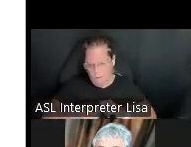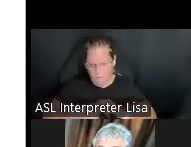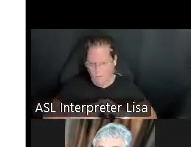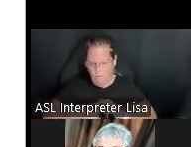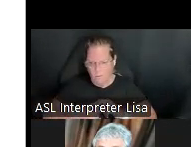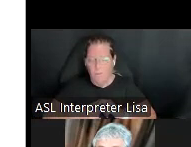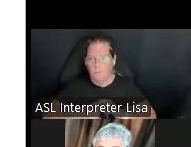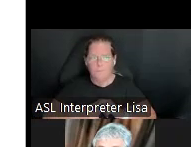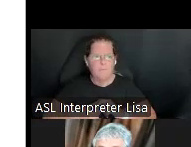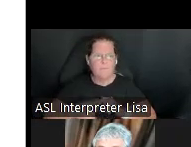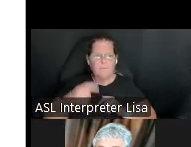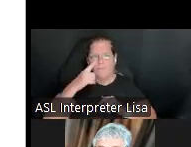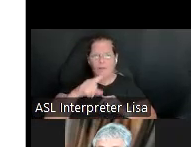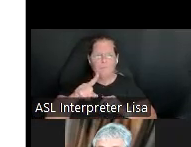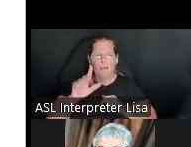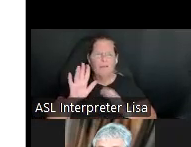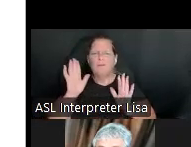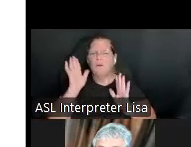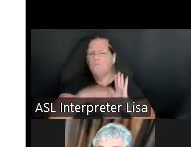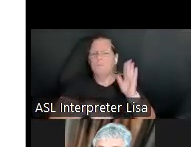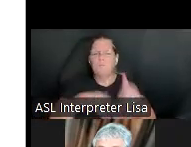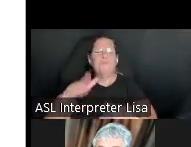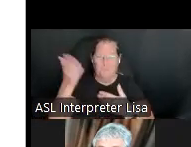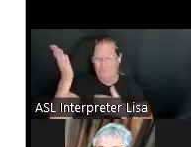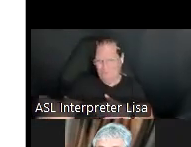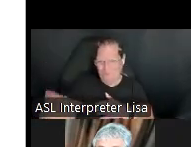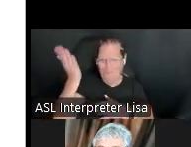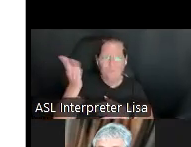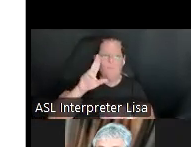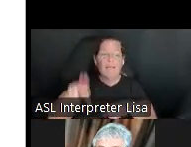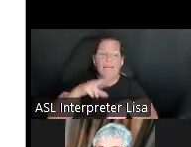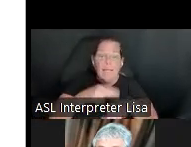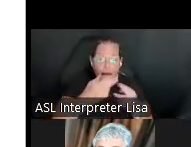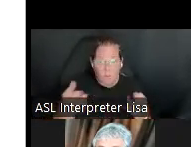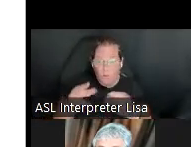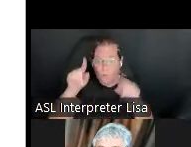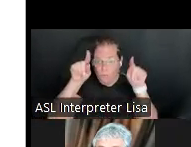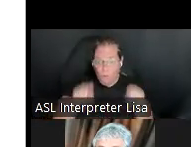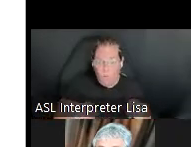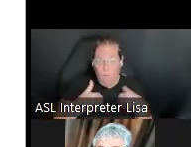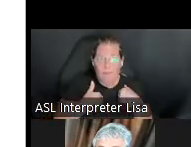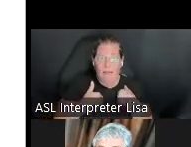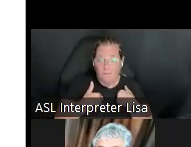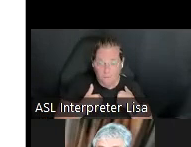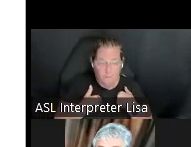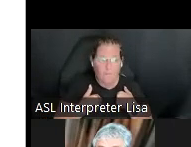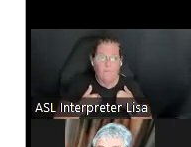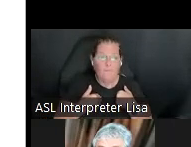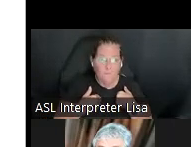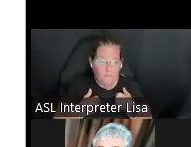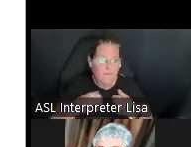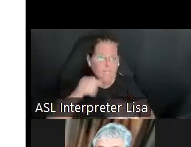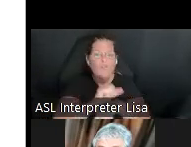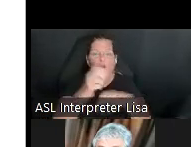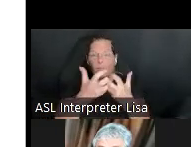forward past case study 2. Yes, we have a list of national resources for you. I mentioned the Job